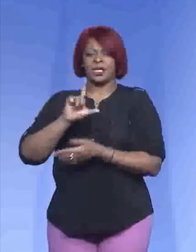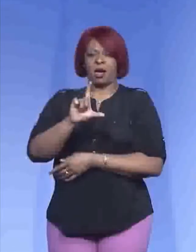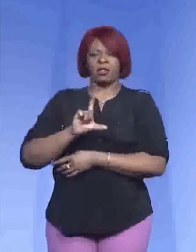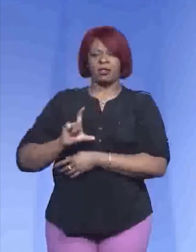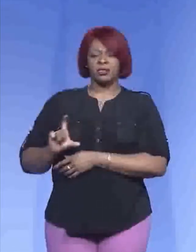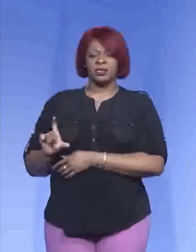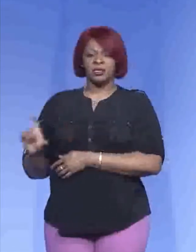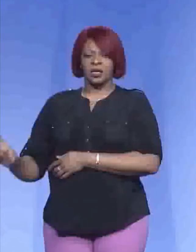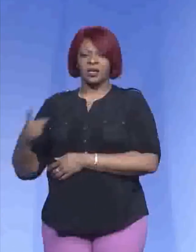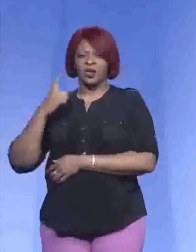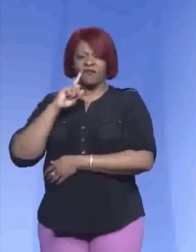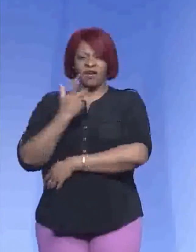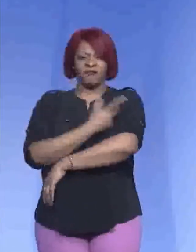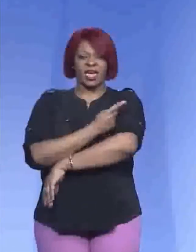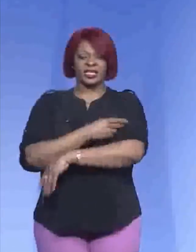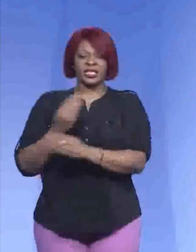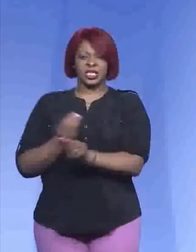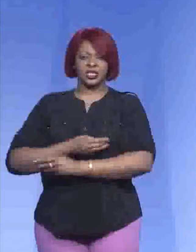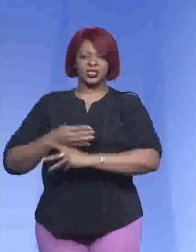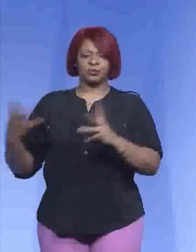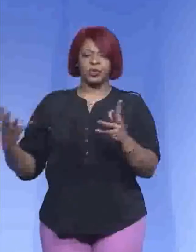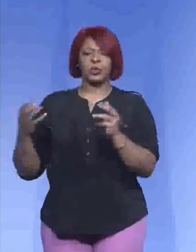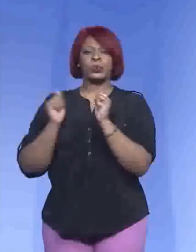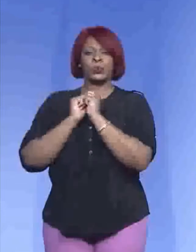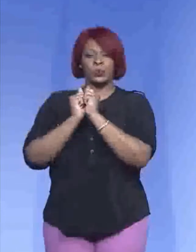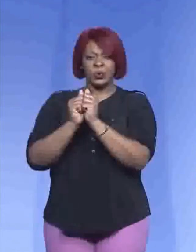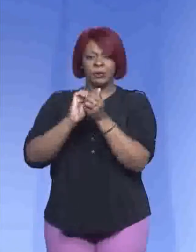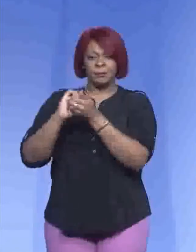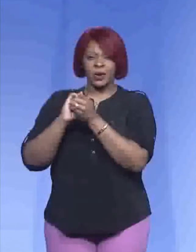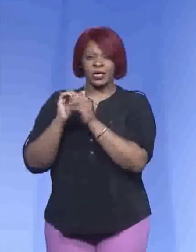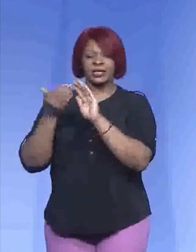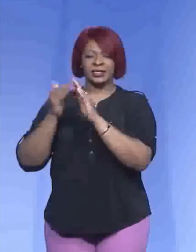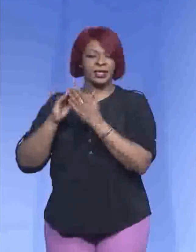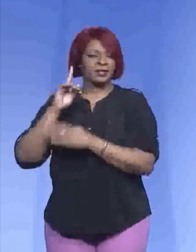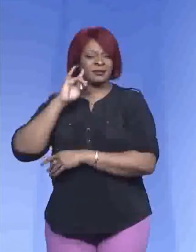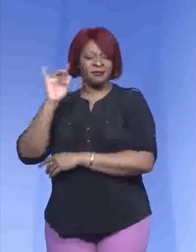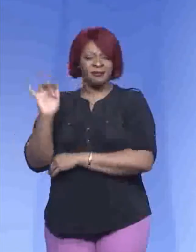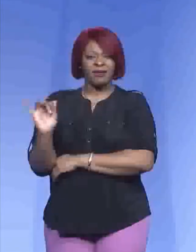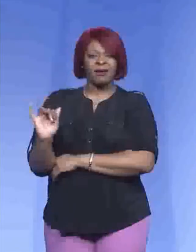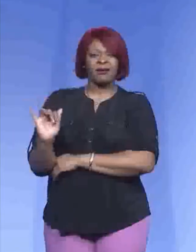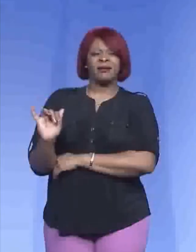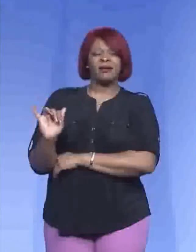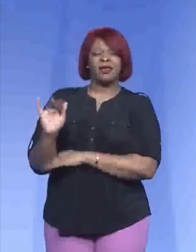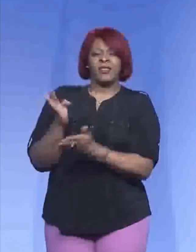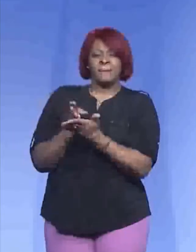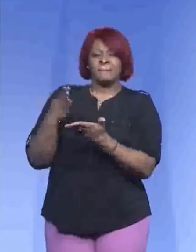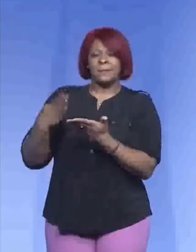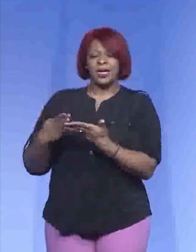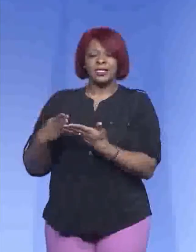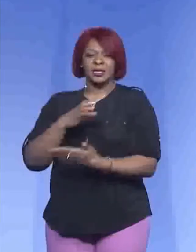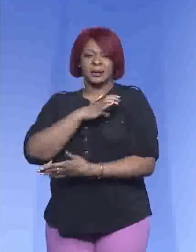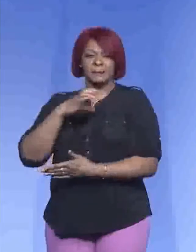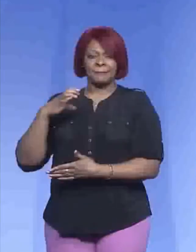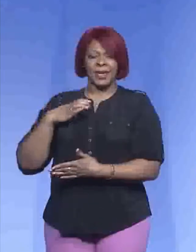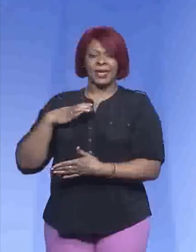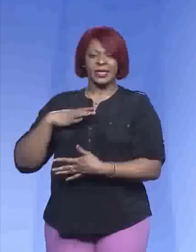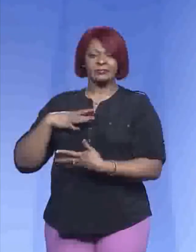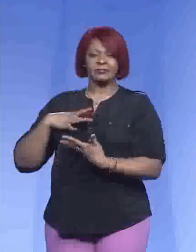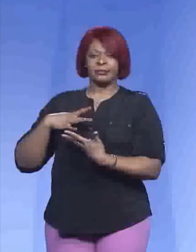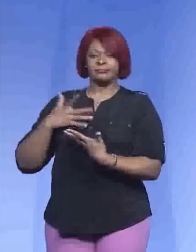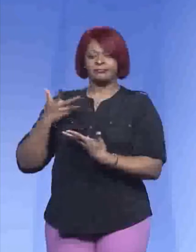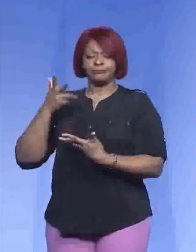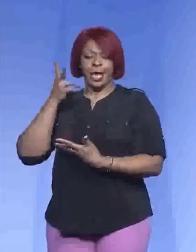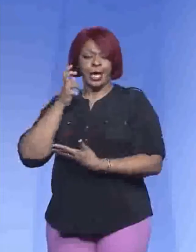for vaccine distribution with the city. It sounds like in the budget committee hearing